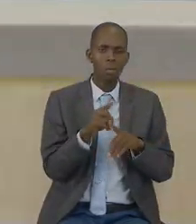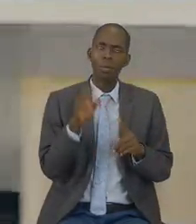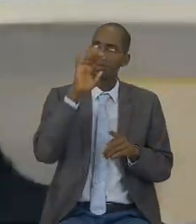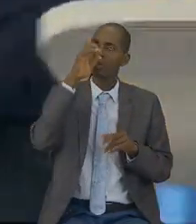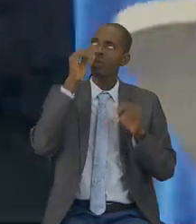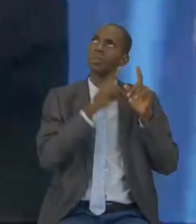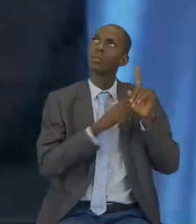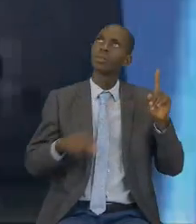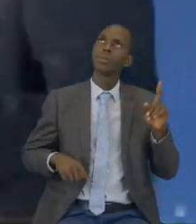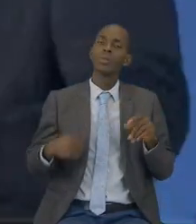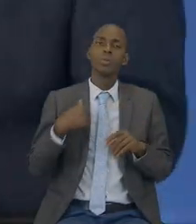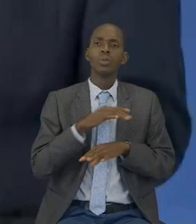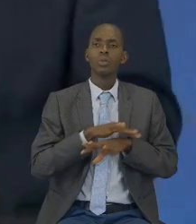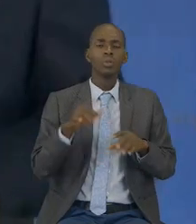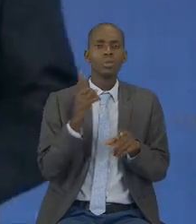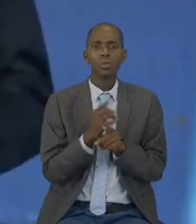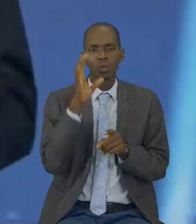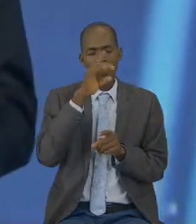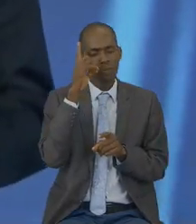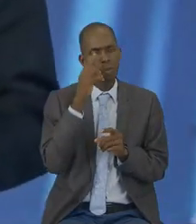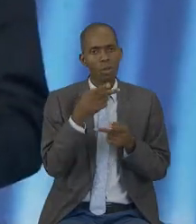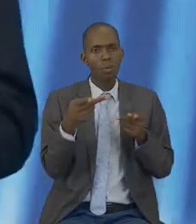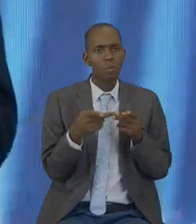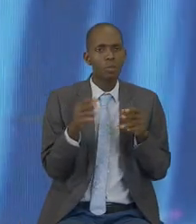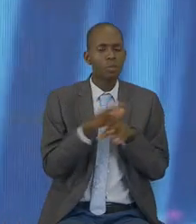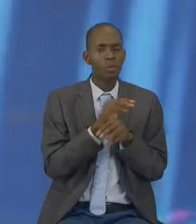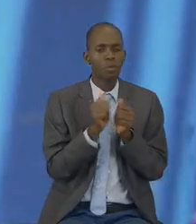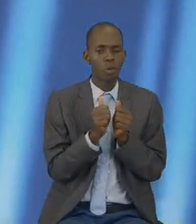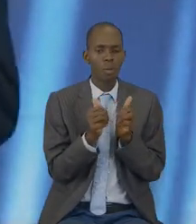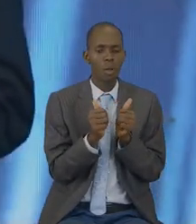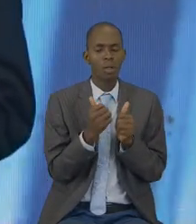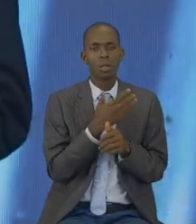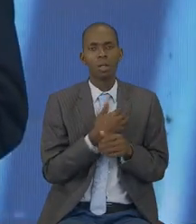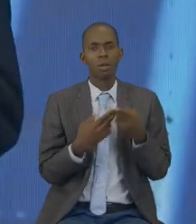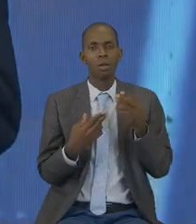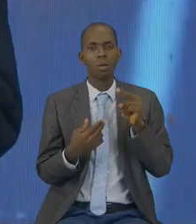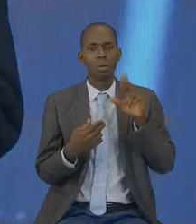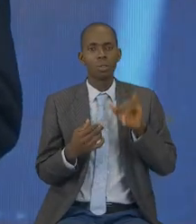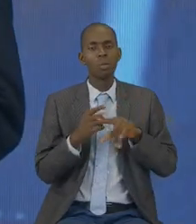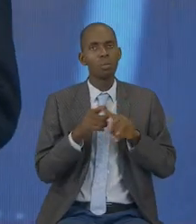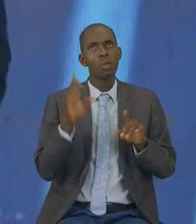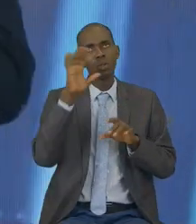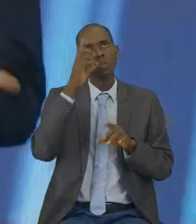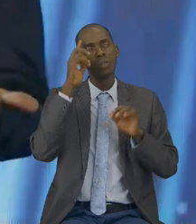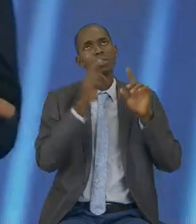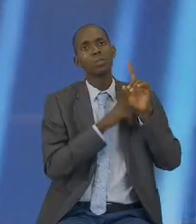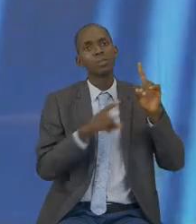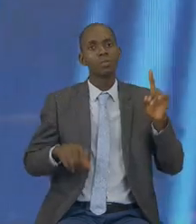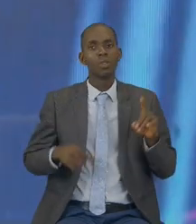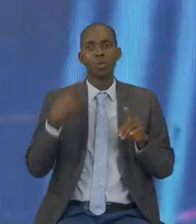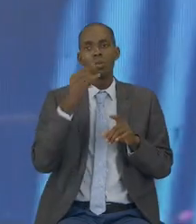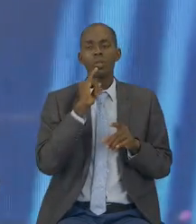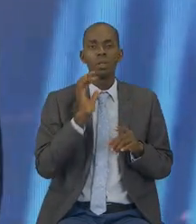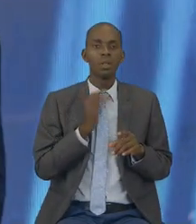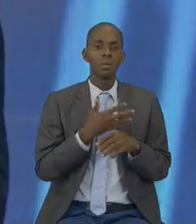place for milk and honey. We're looking for the one who is our Messiah, who is our God, our